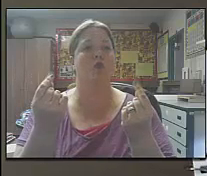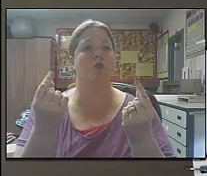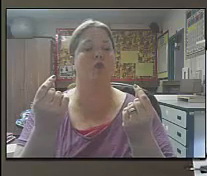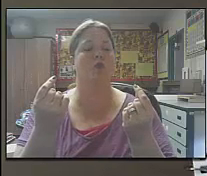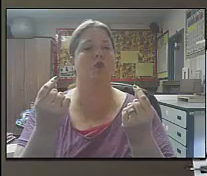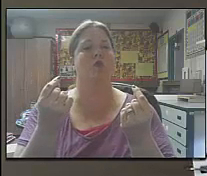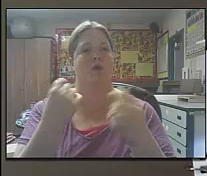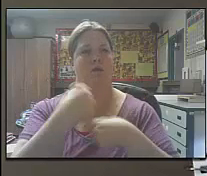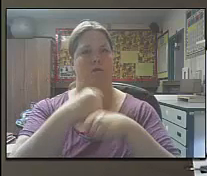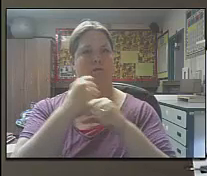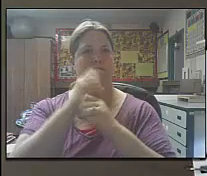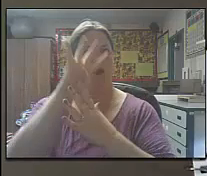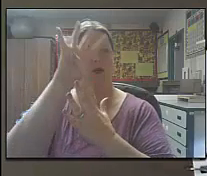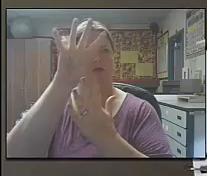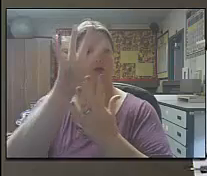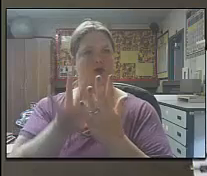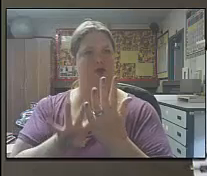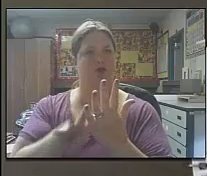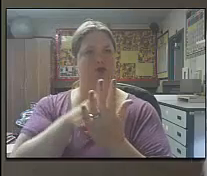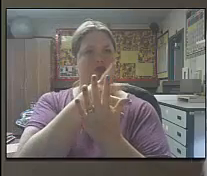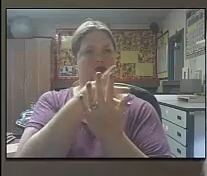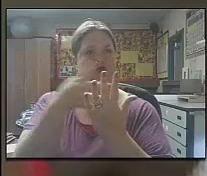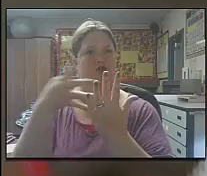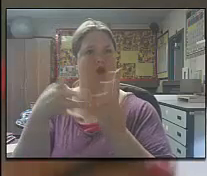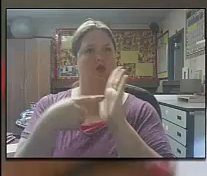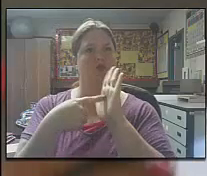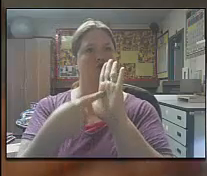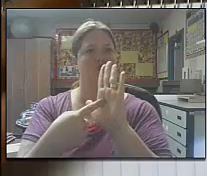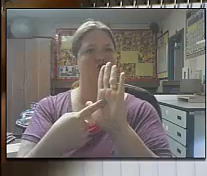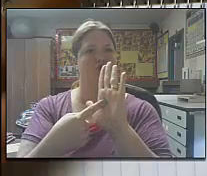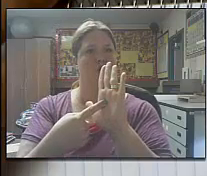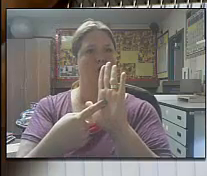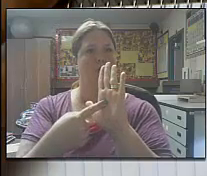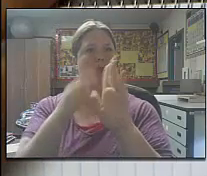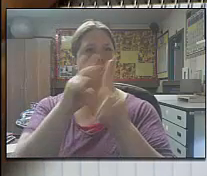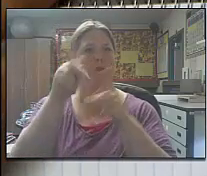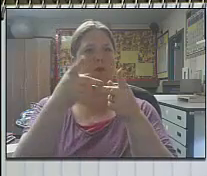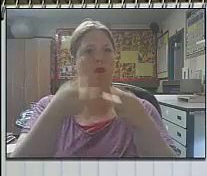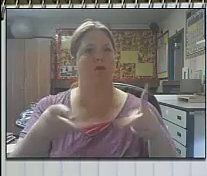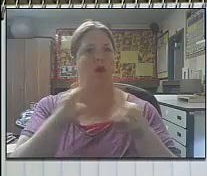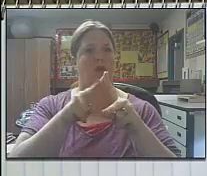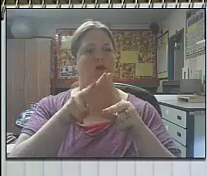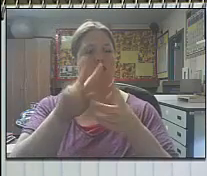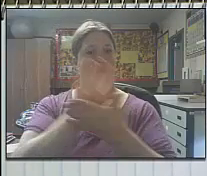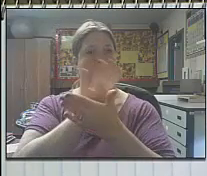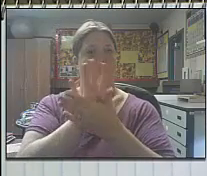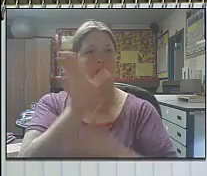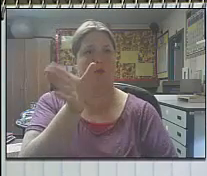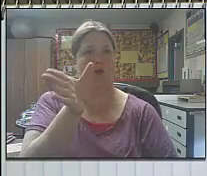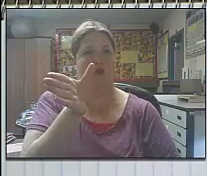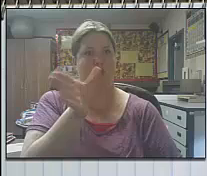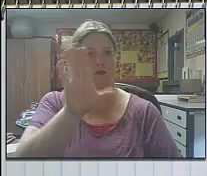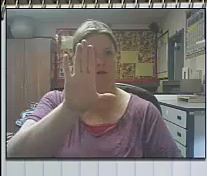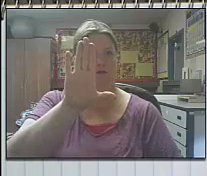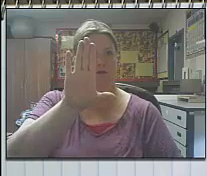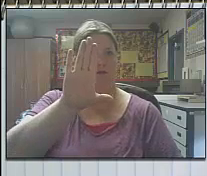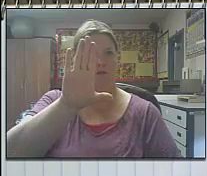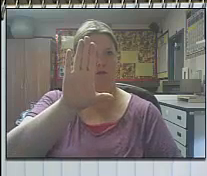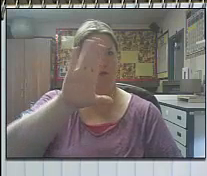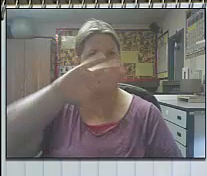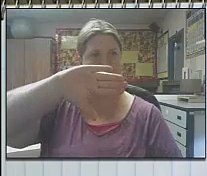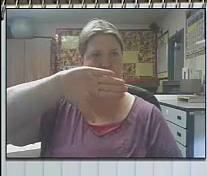to show place value for the decimals. So you're going to turn your paper, and we're going to